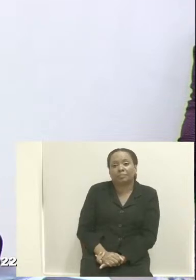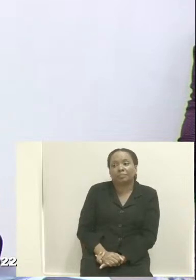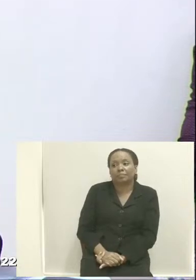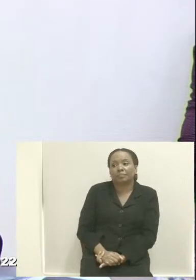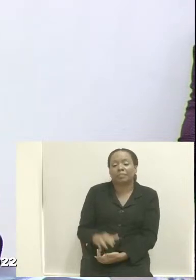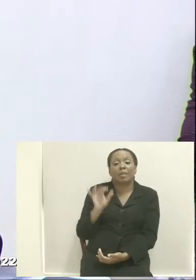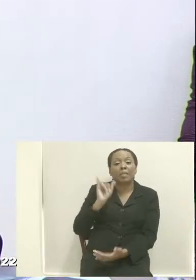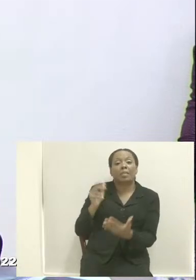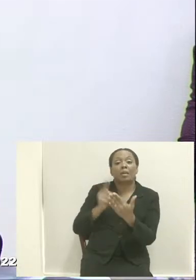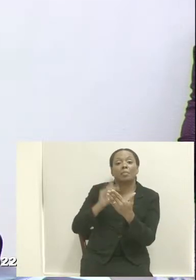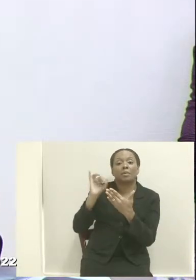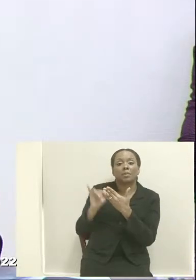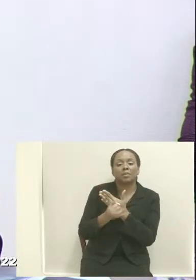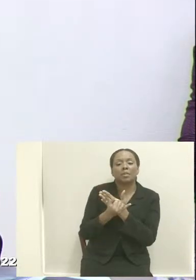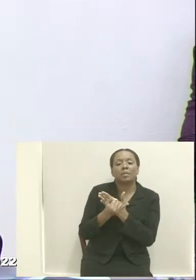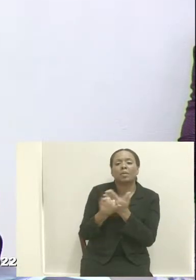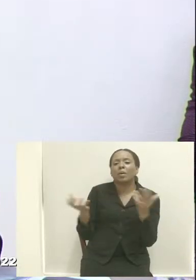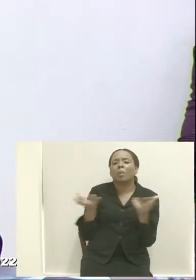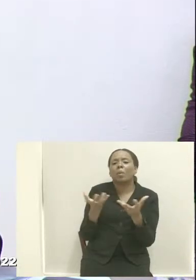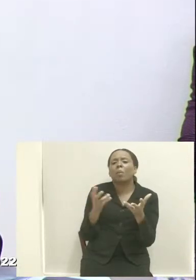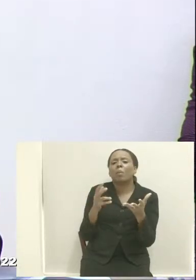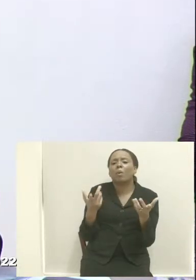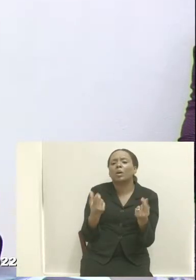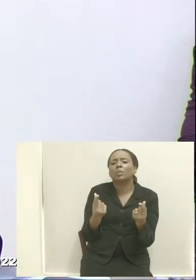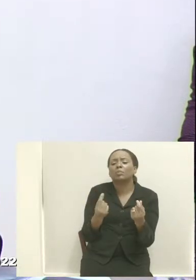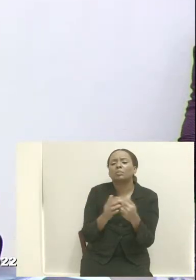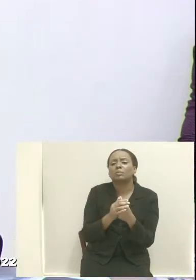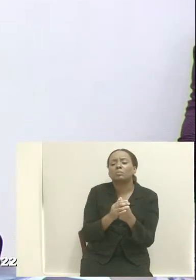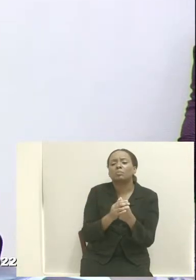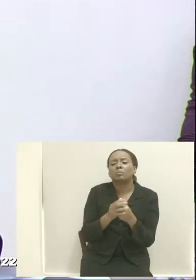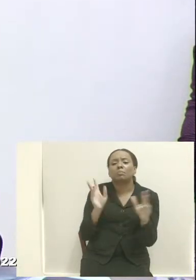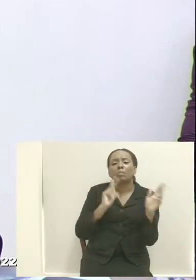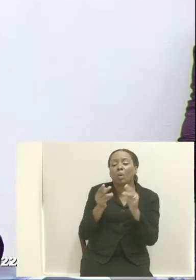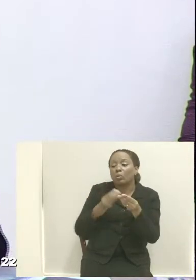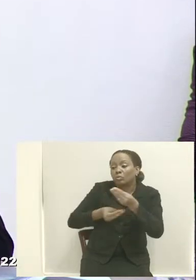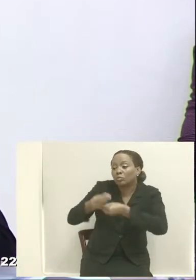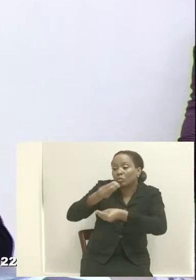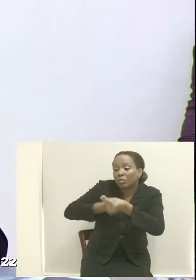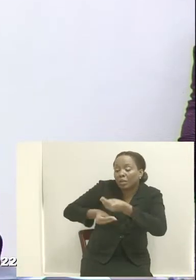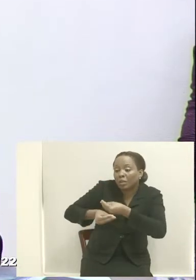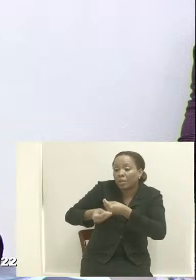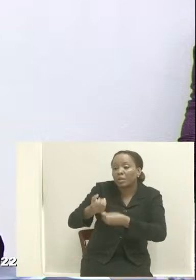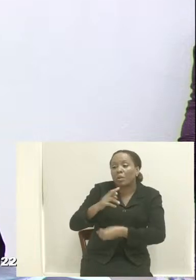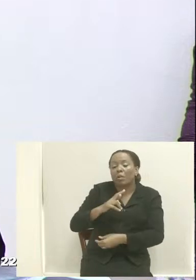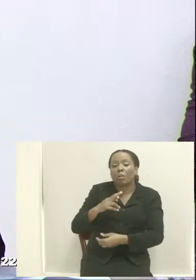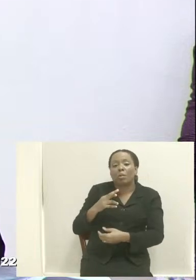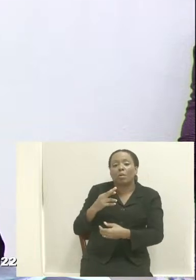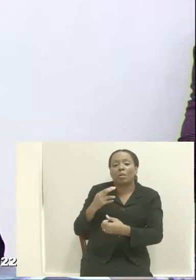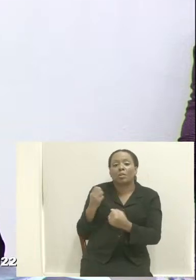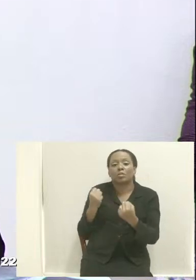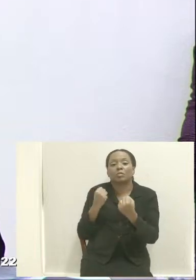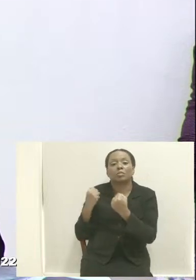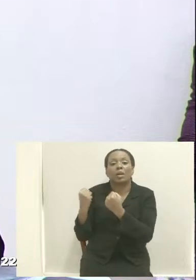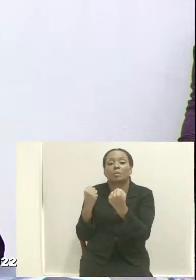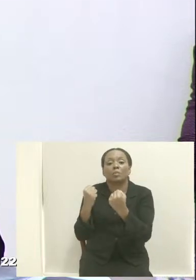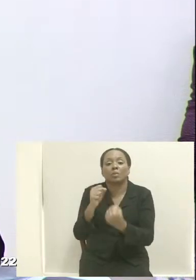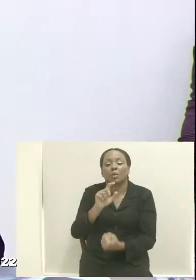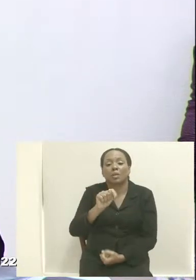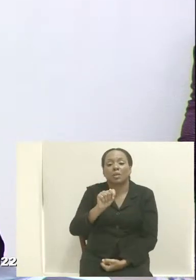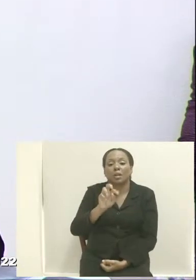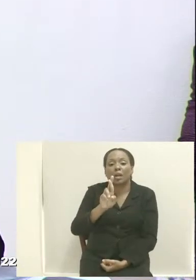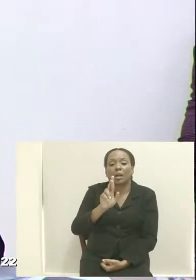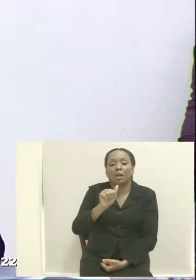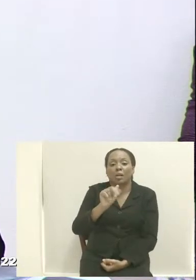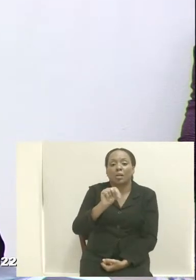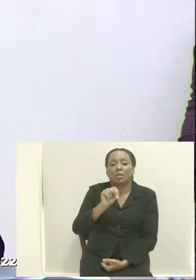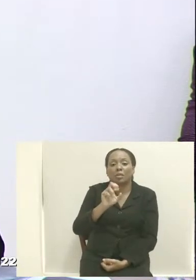and transport to lodge standardized information and documents into a single port of entry